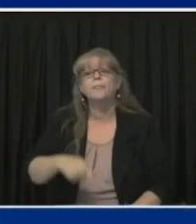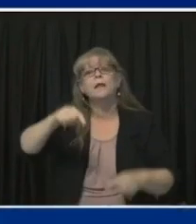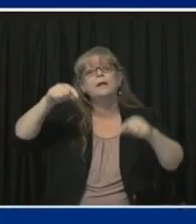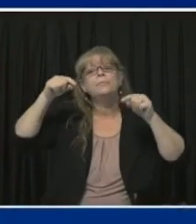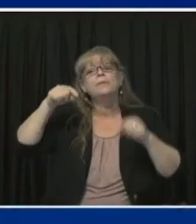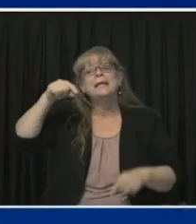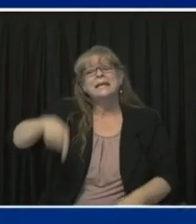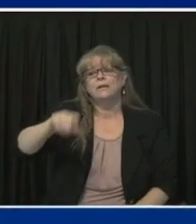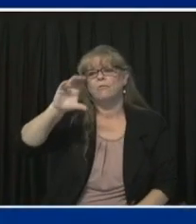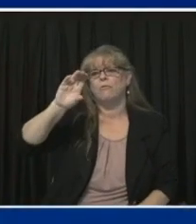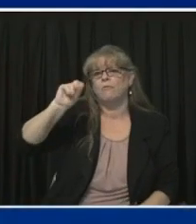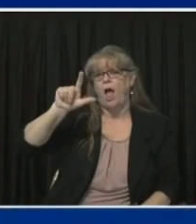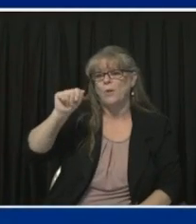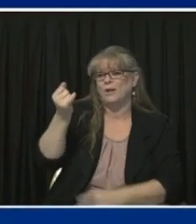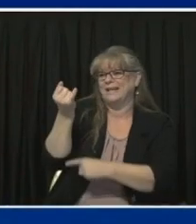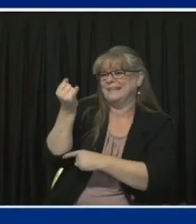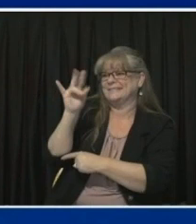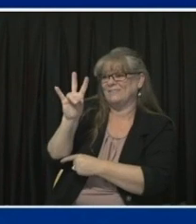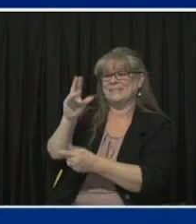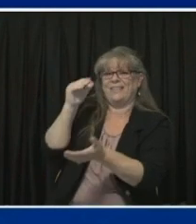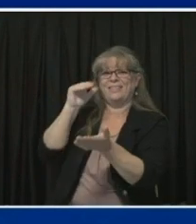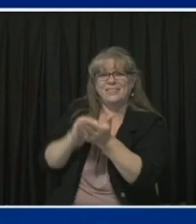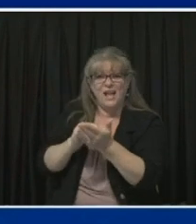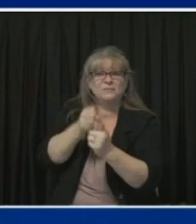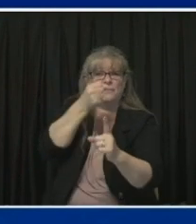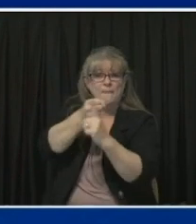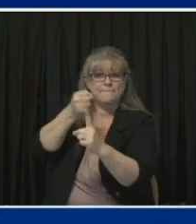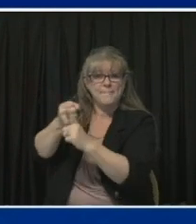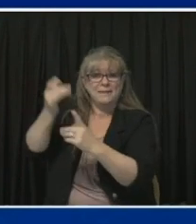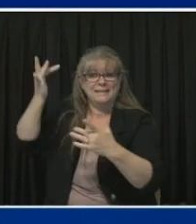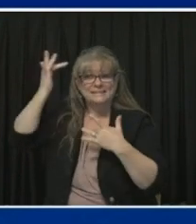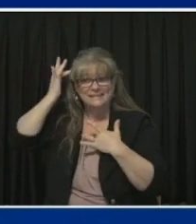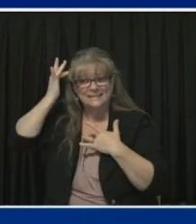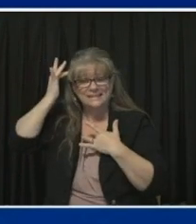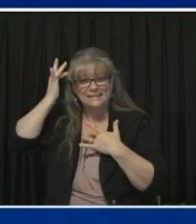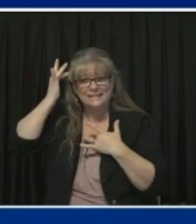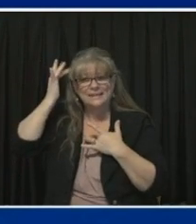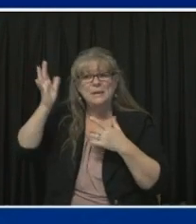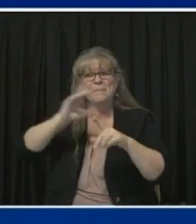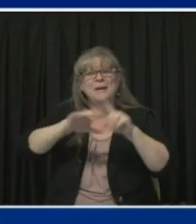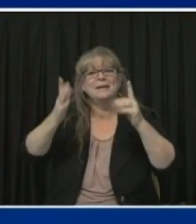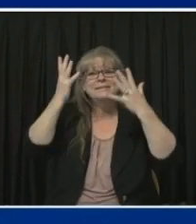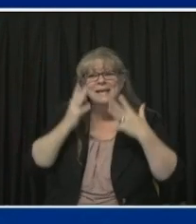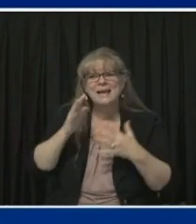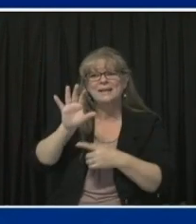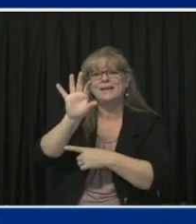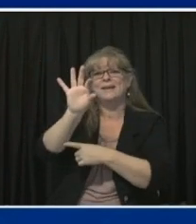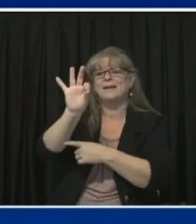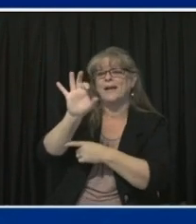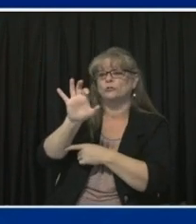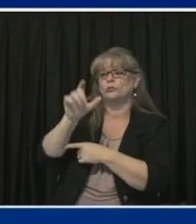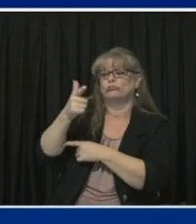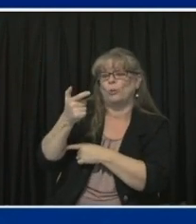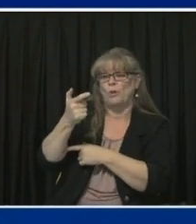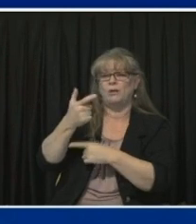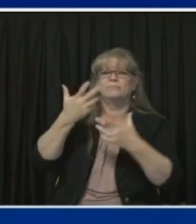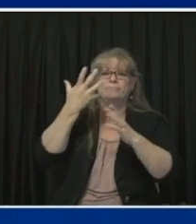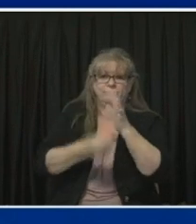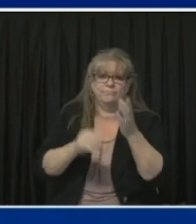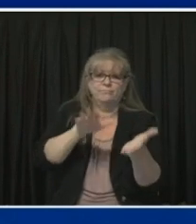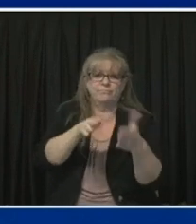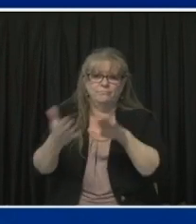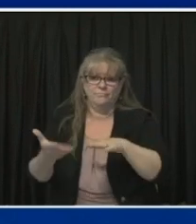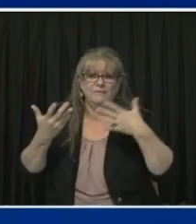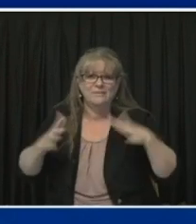that. And tragically, 921 deaths is the latest update. Each of those is a tragedy.